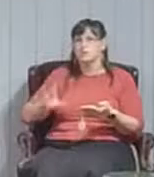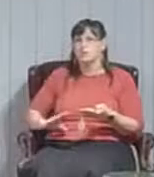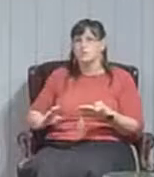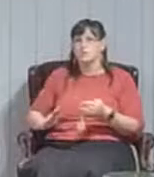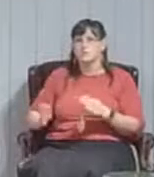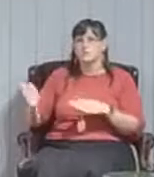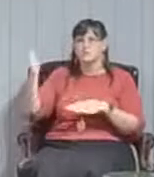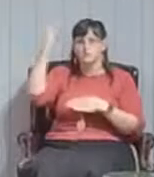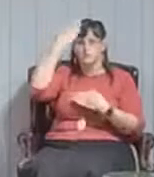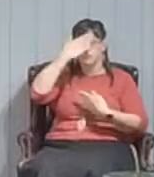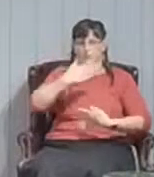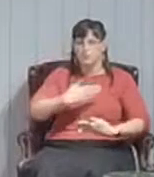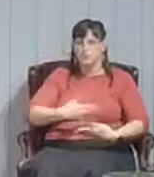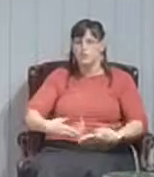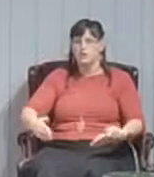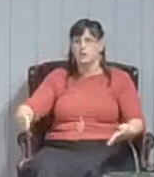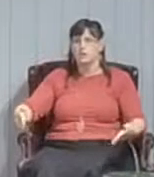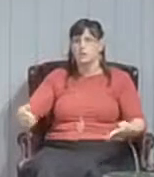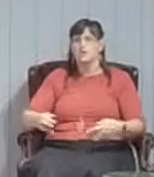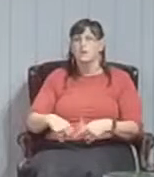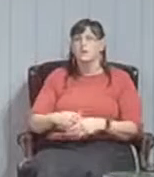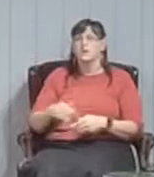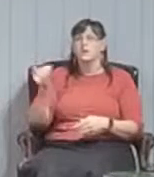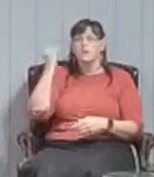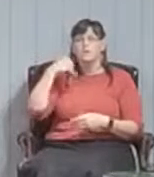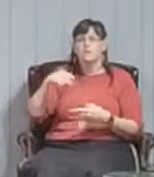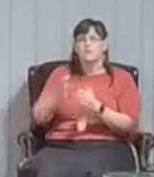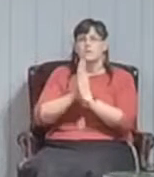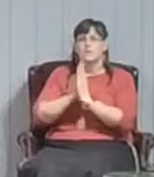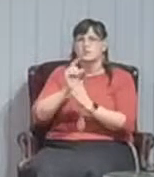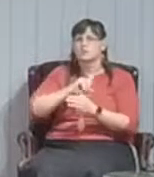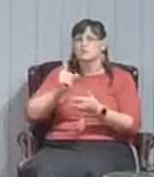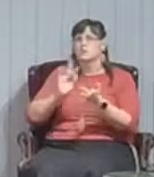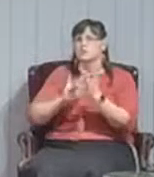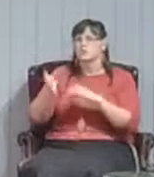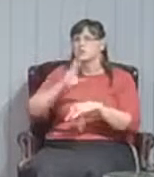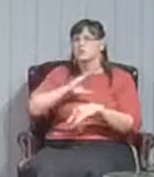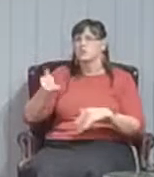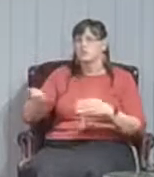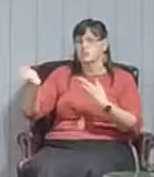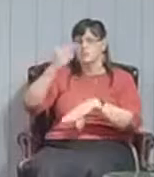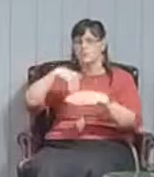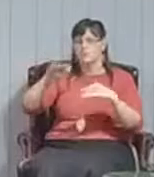If you ask the Lord Jesus Christ to come in your heart, forgive your sins, and to save you,